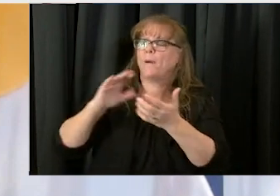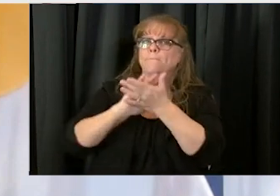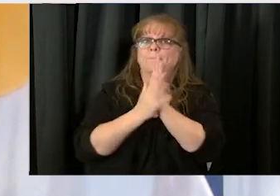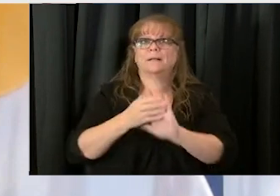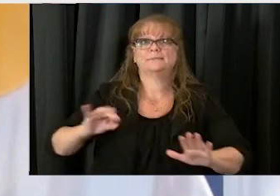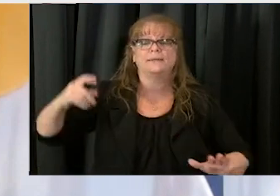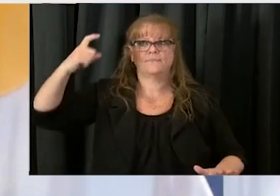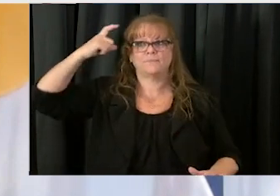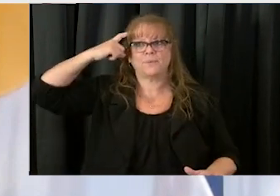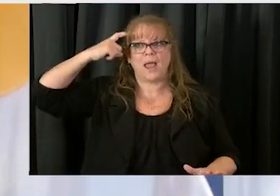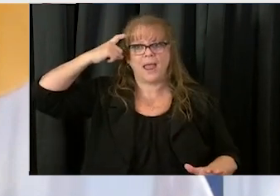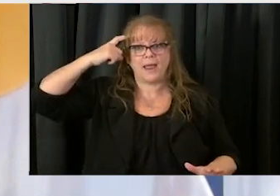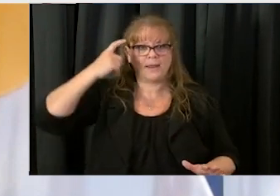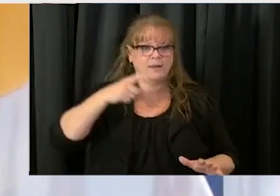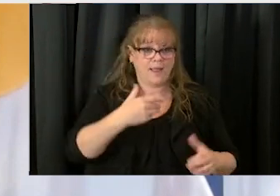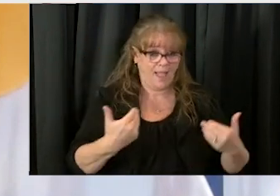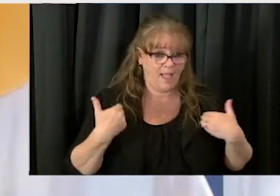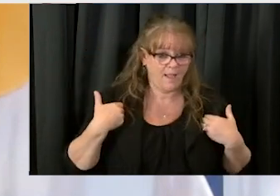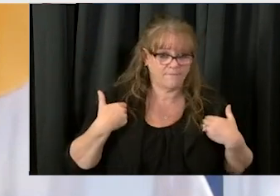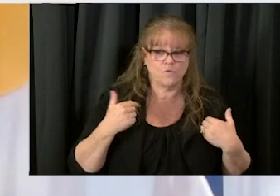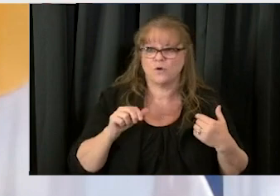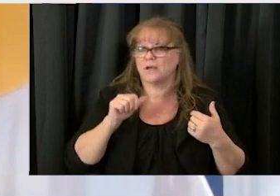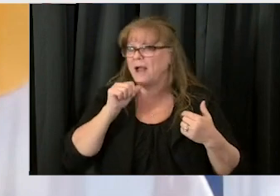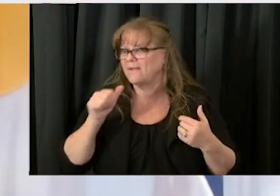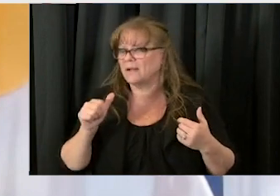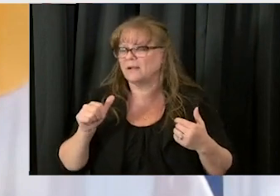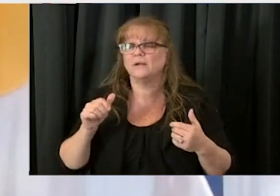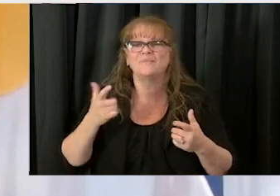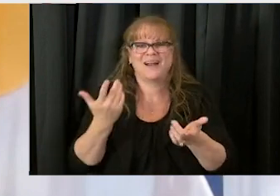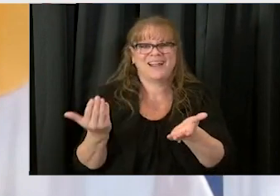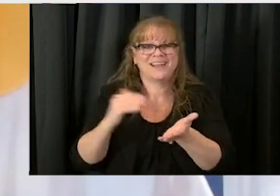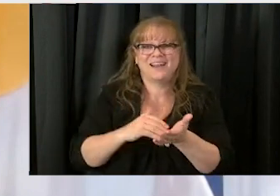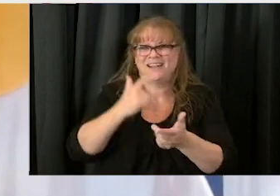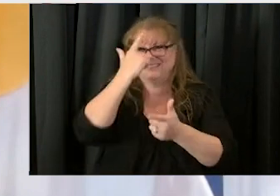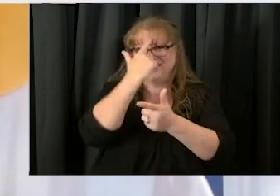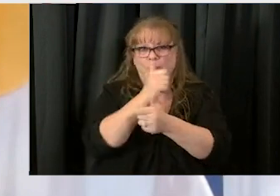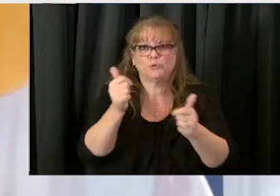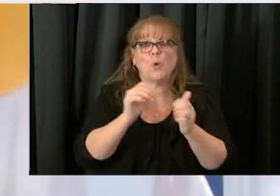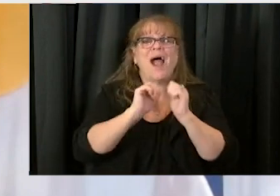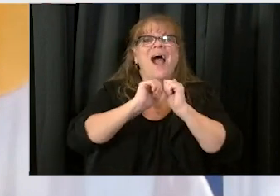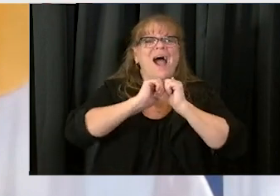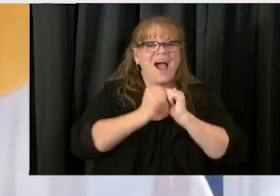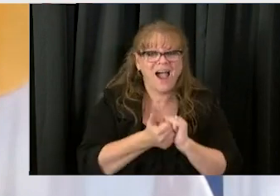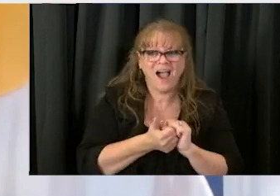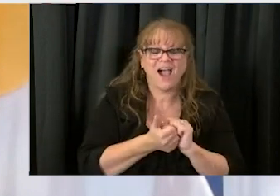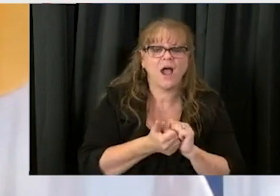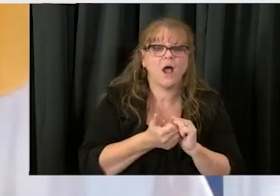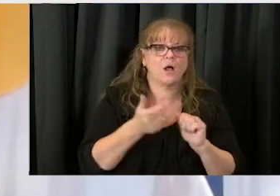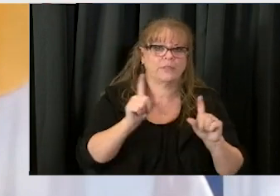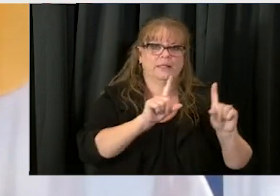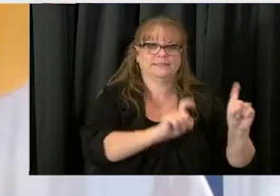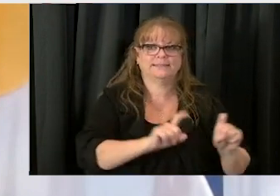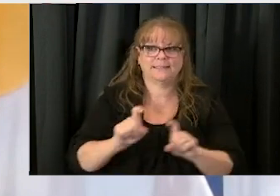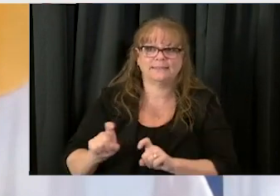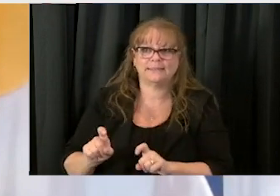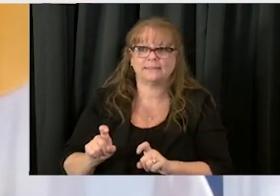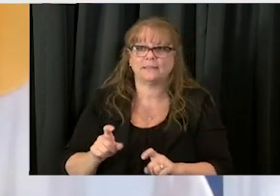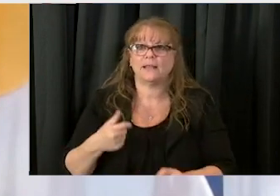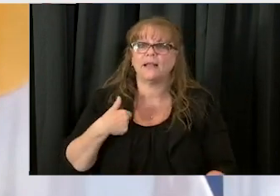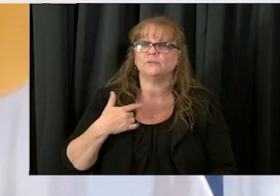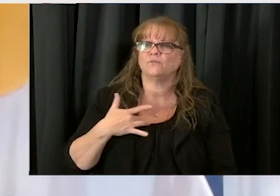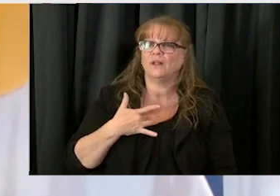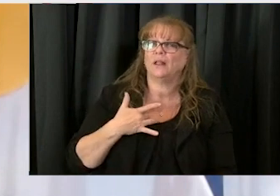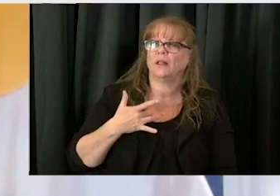that having a test a week is very effective. Certainly anybody who's symptomatic should be tested on site.